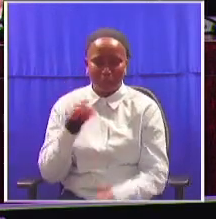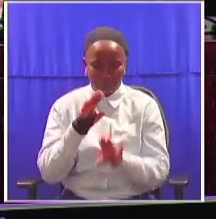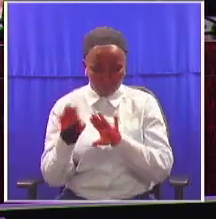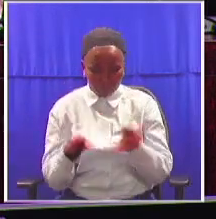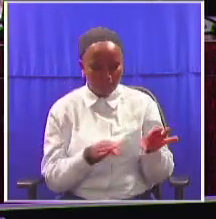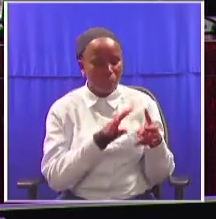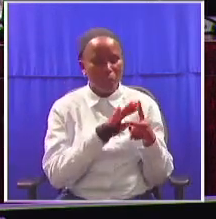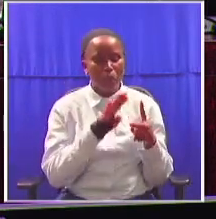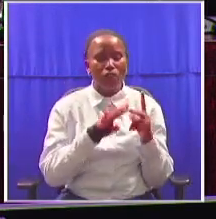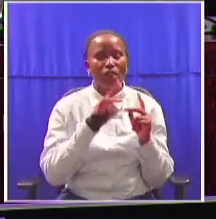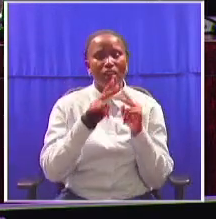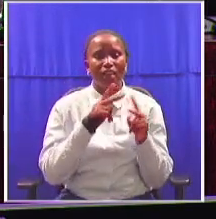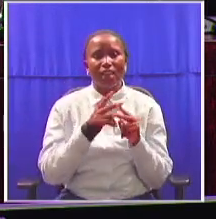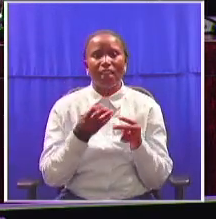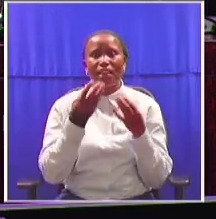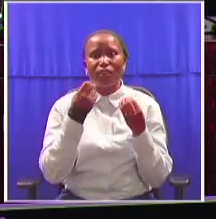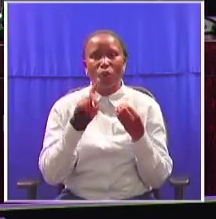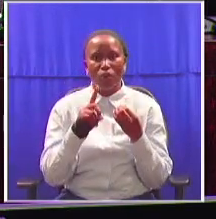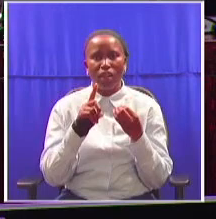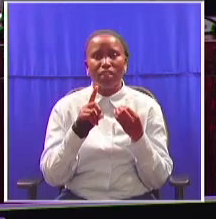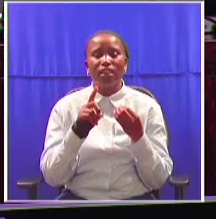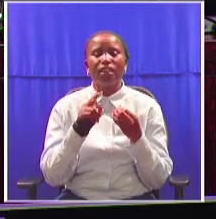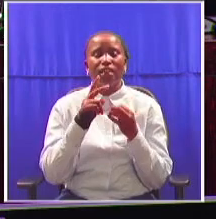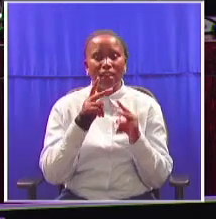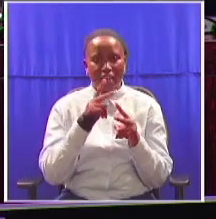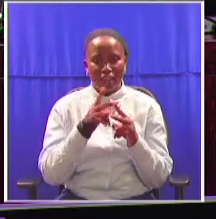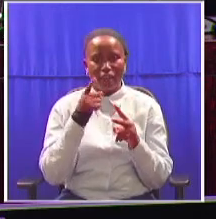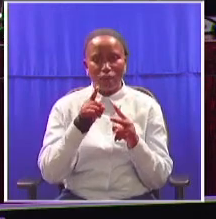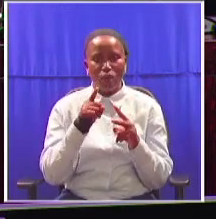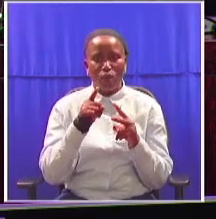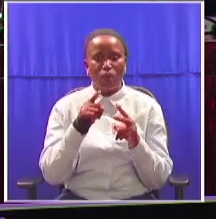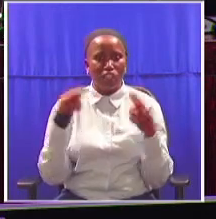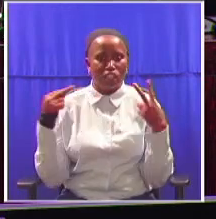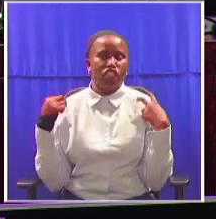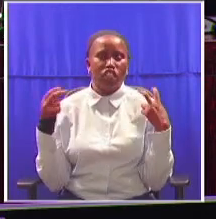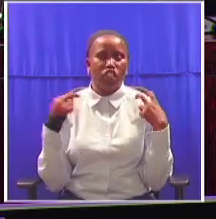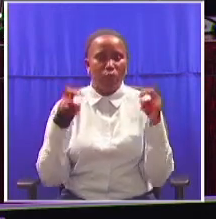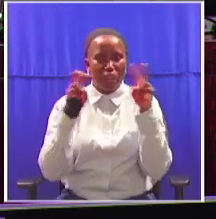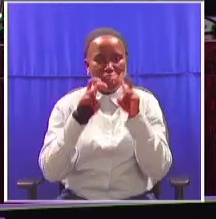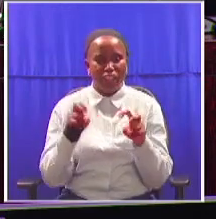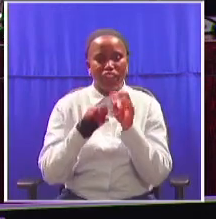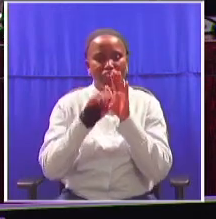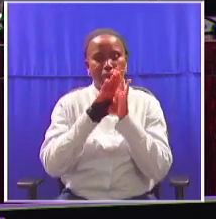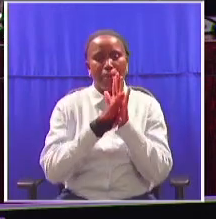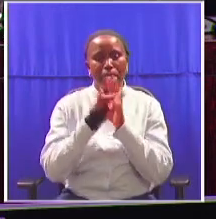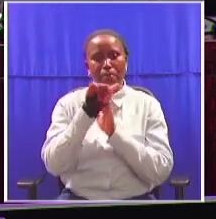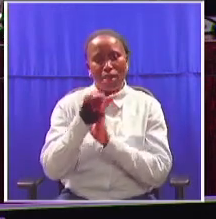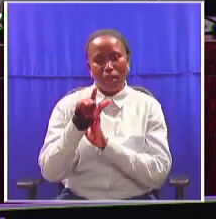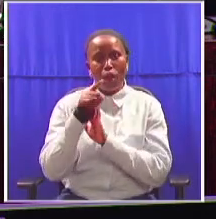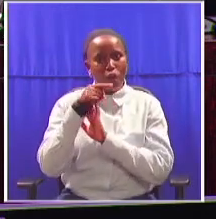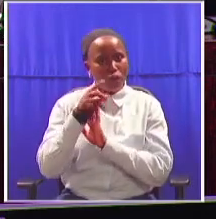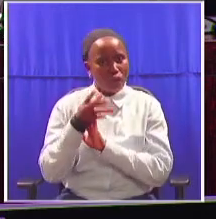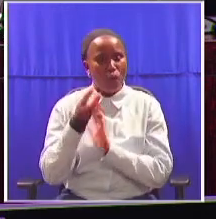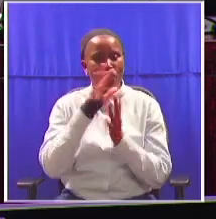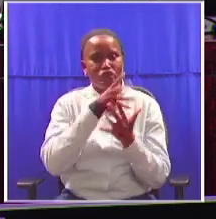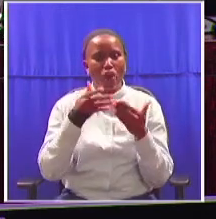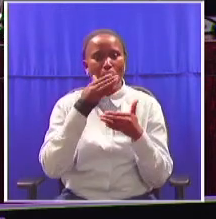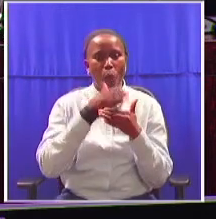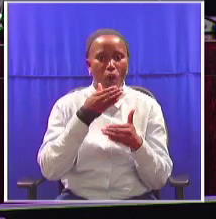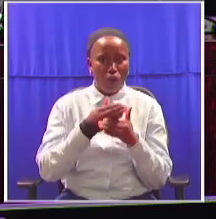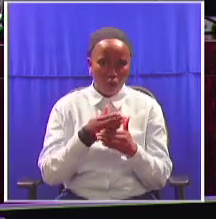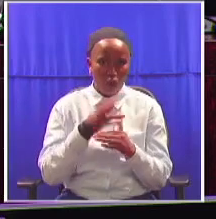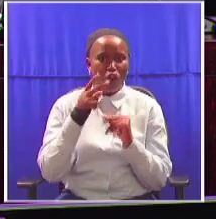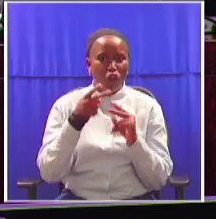of legislation, the Energy Security Bill, to streamline the regulatory framework and accelerate